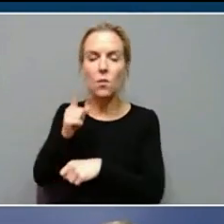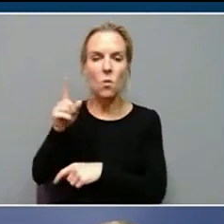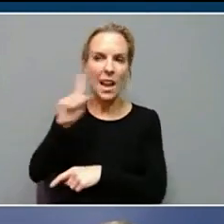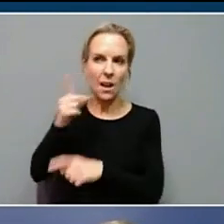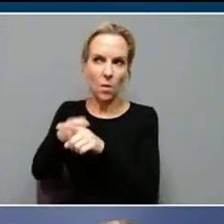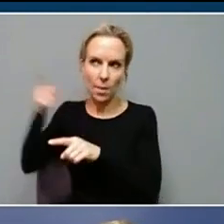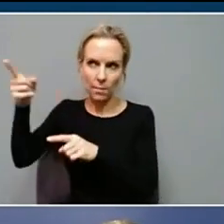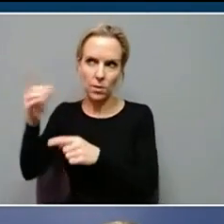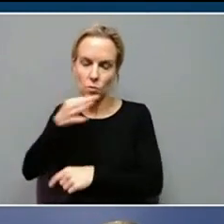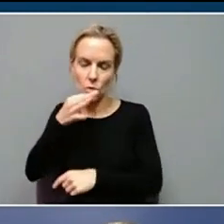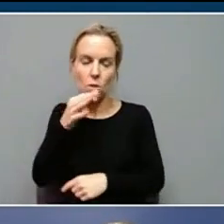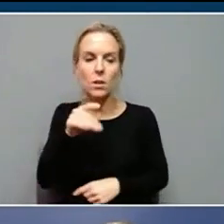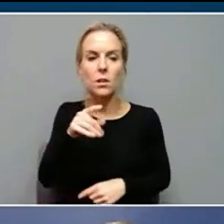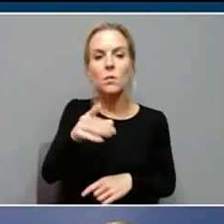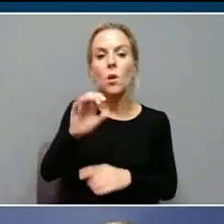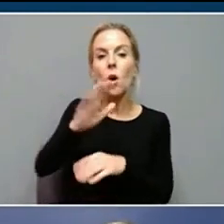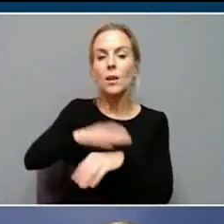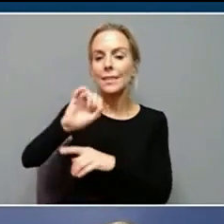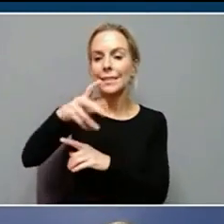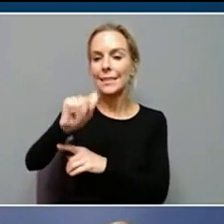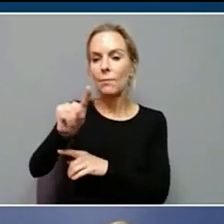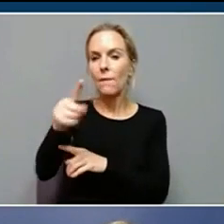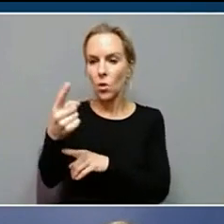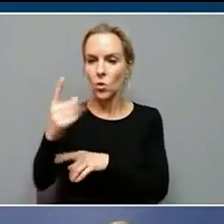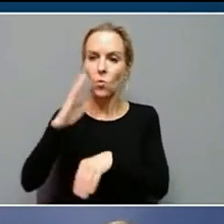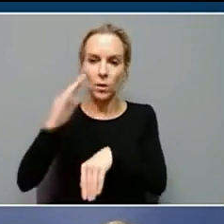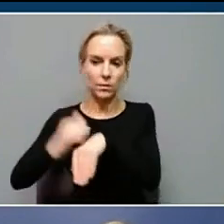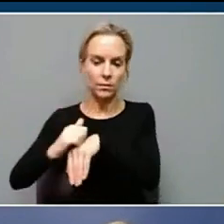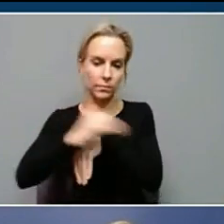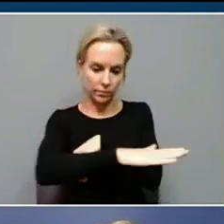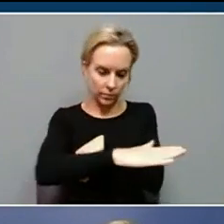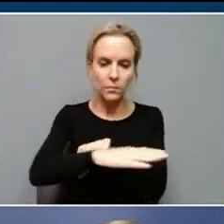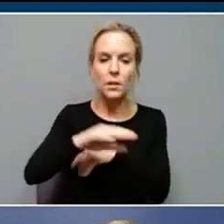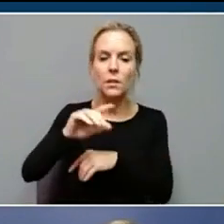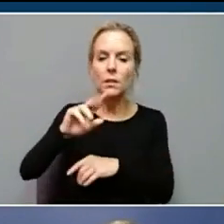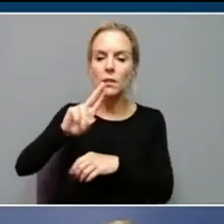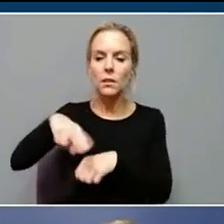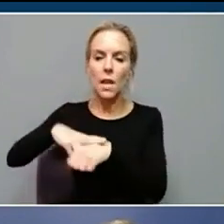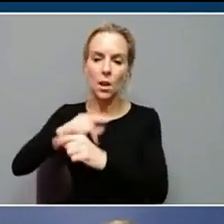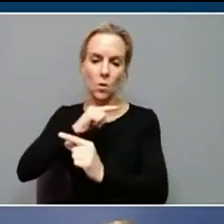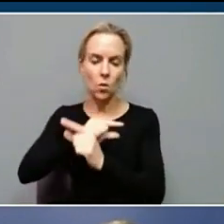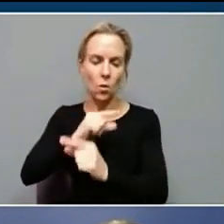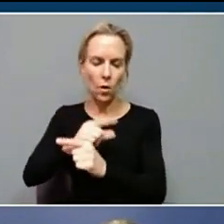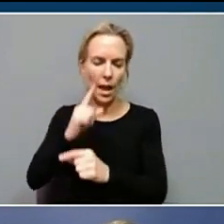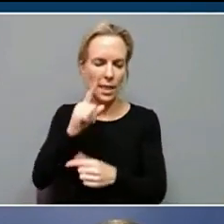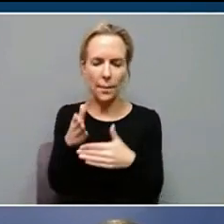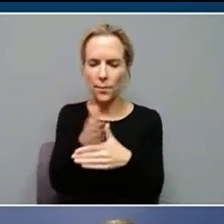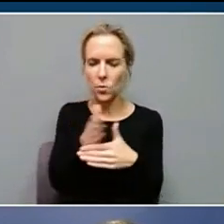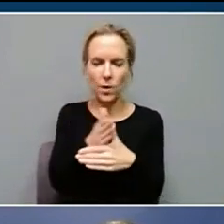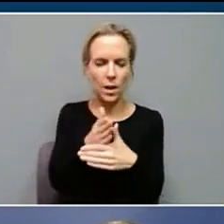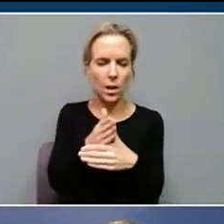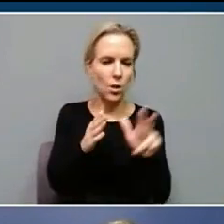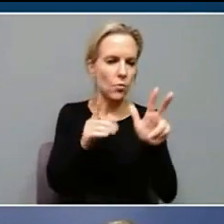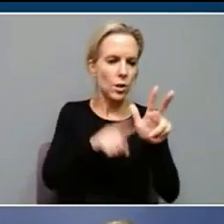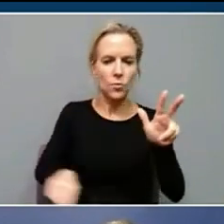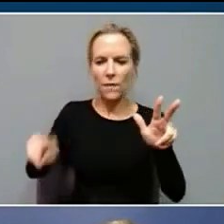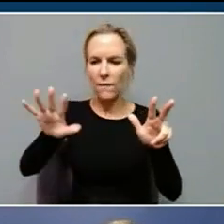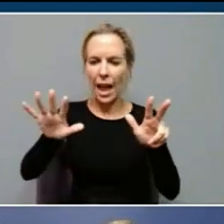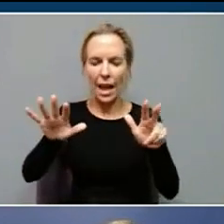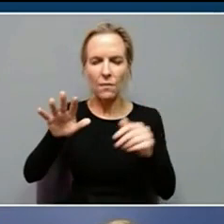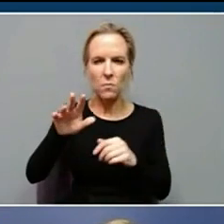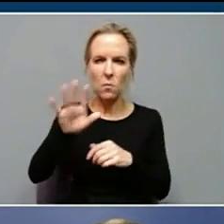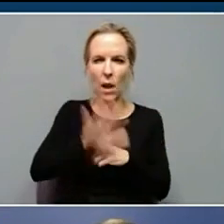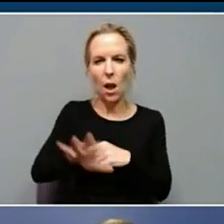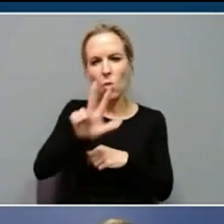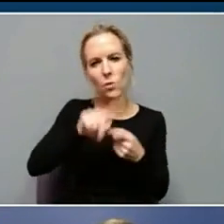deployed September 1st. I believe they're going to be at, it's between 3 and 5 hospitals, helping to